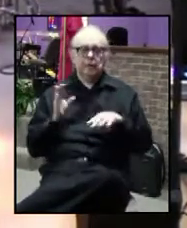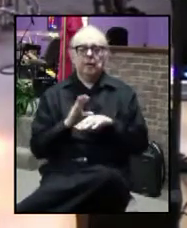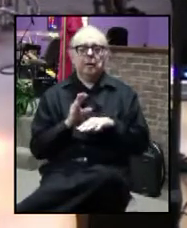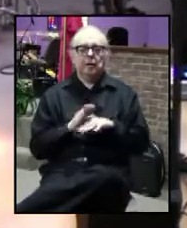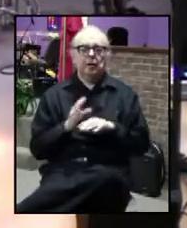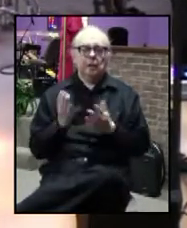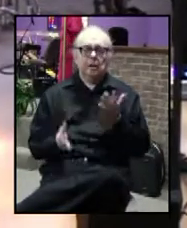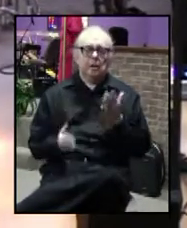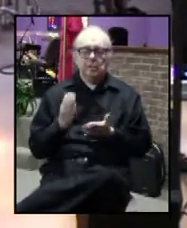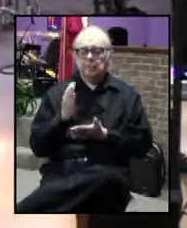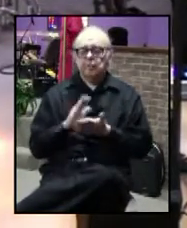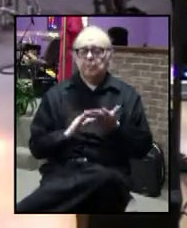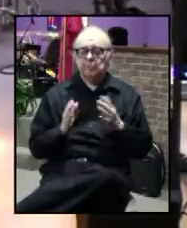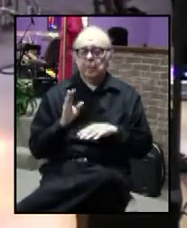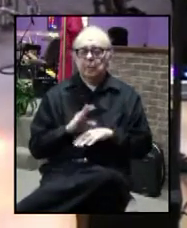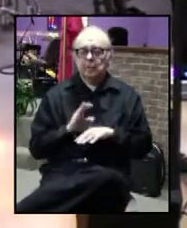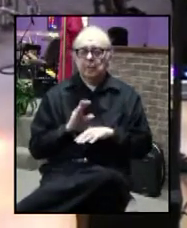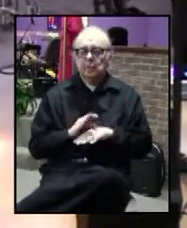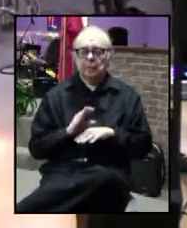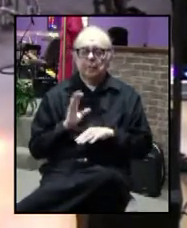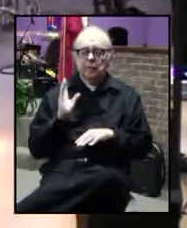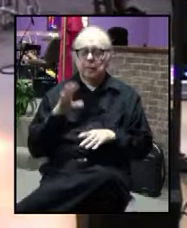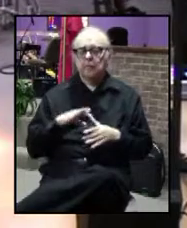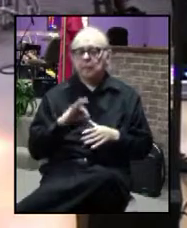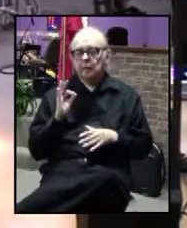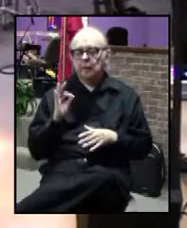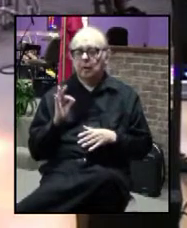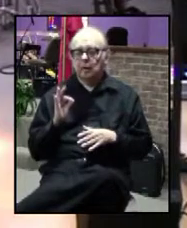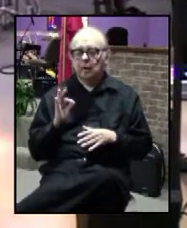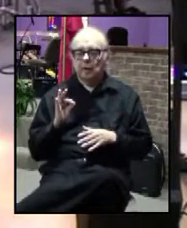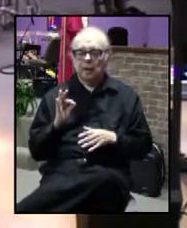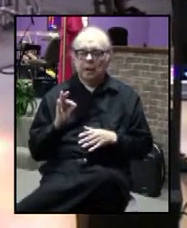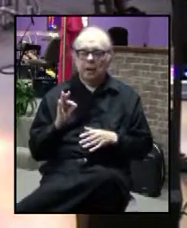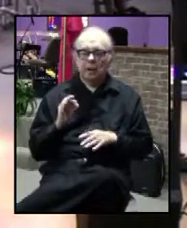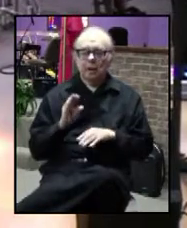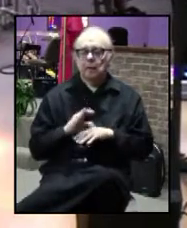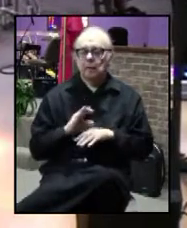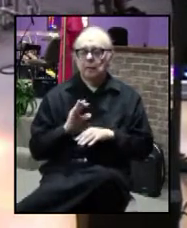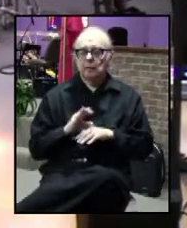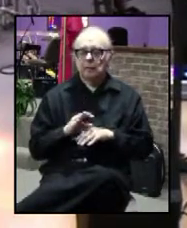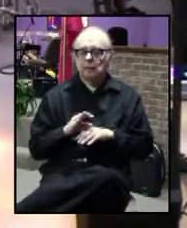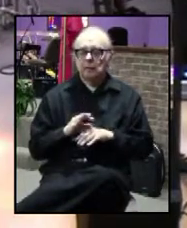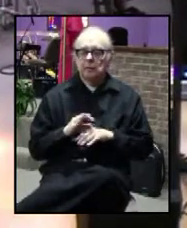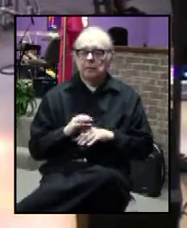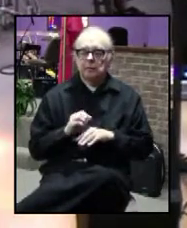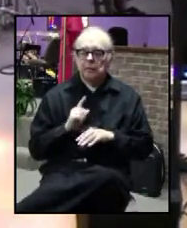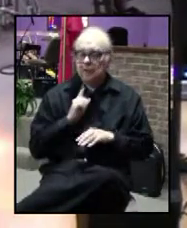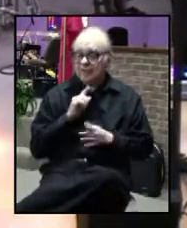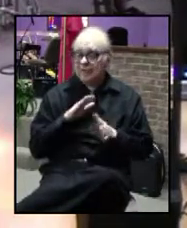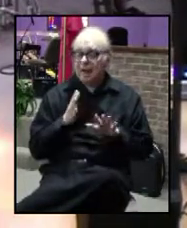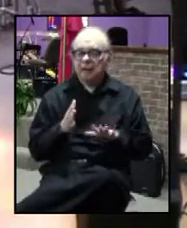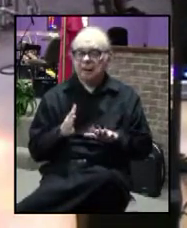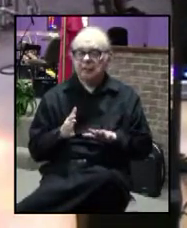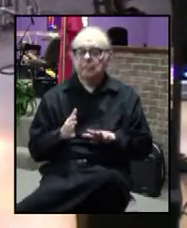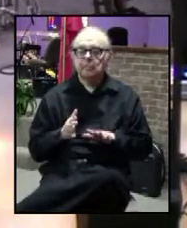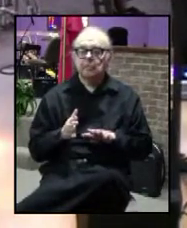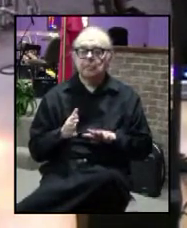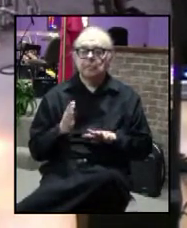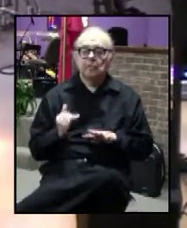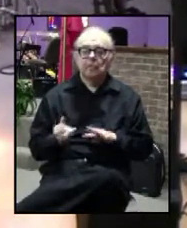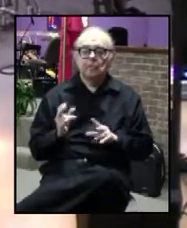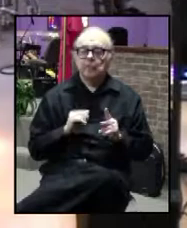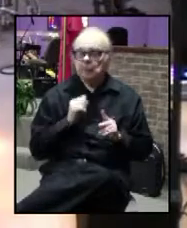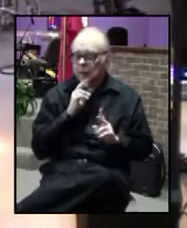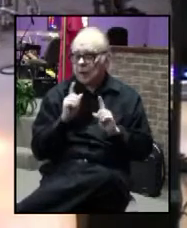there may be some smaller churches, but what you're going to find is that churches are dying because people